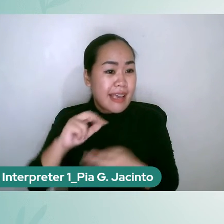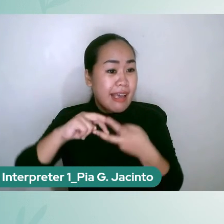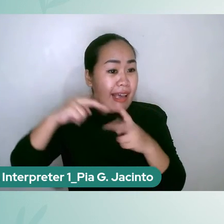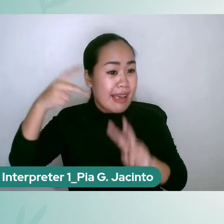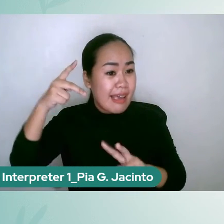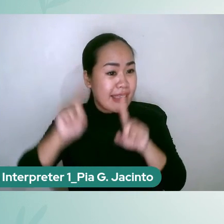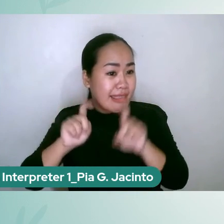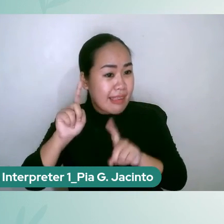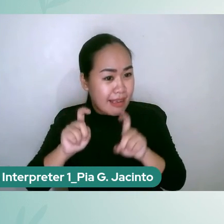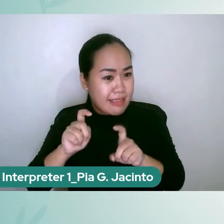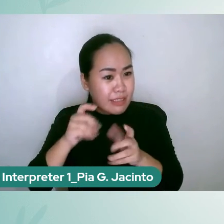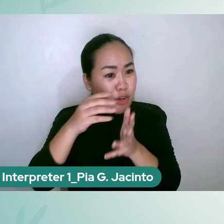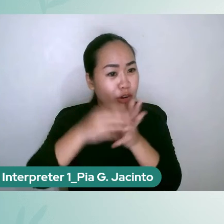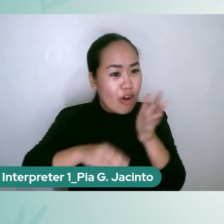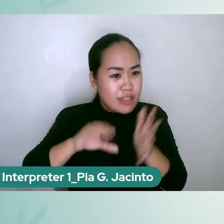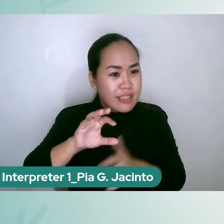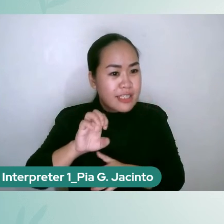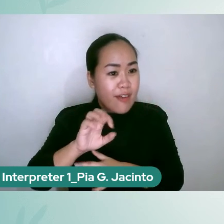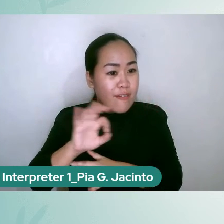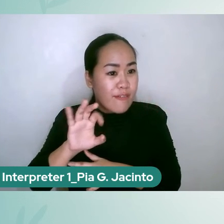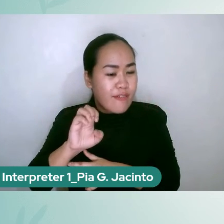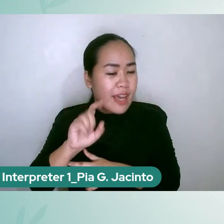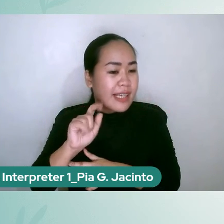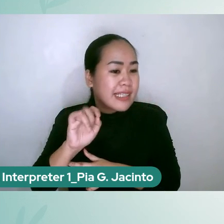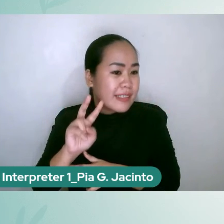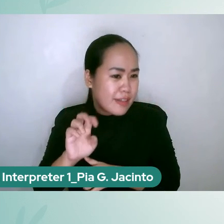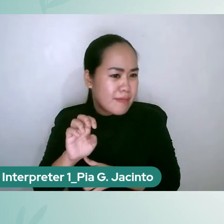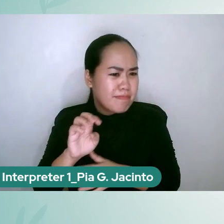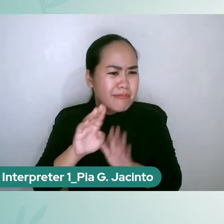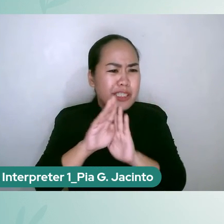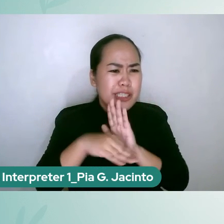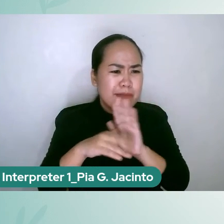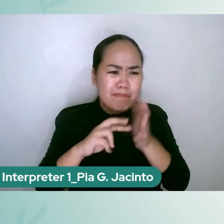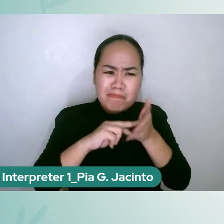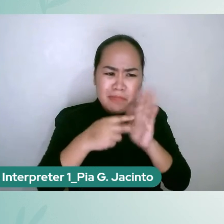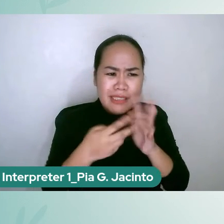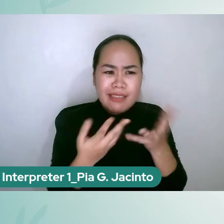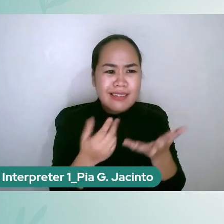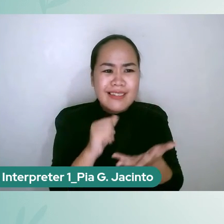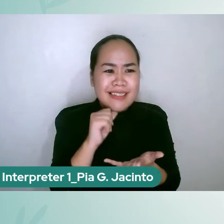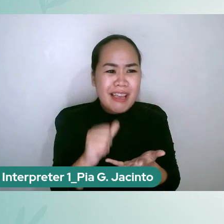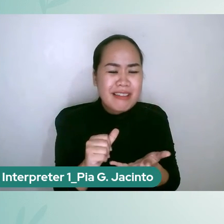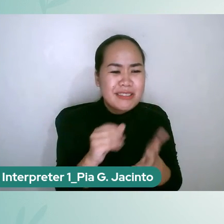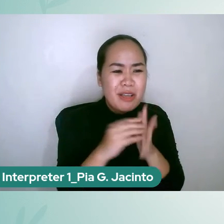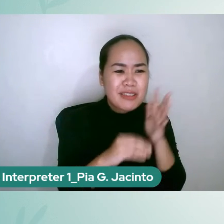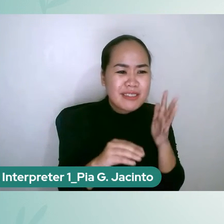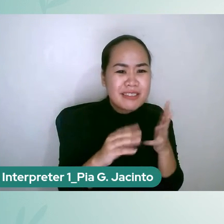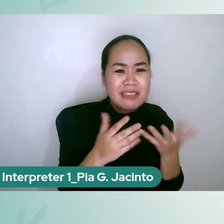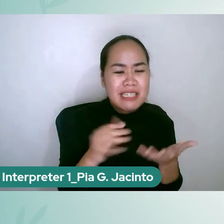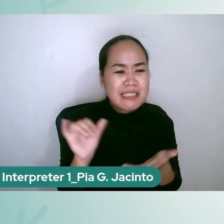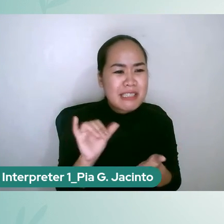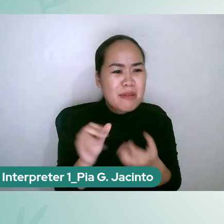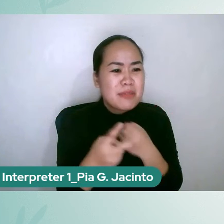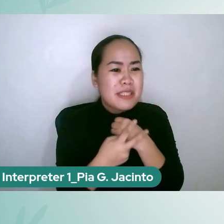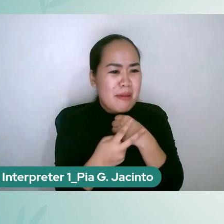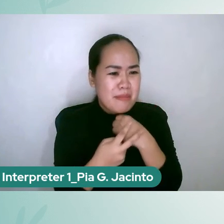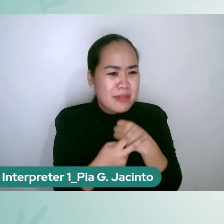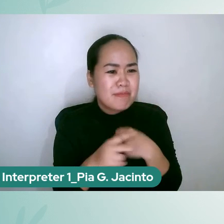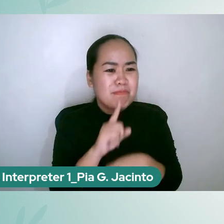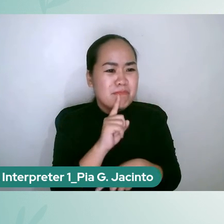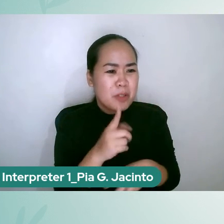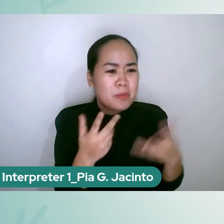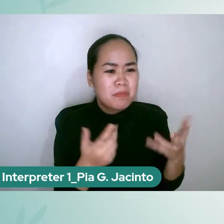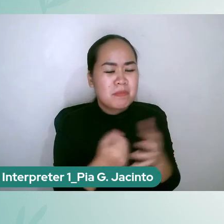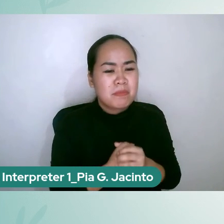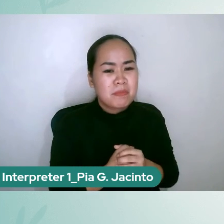have given evidence that it's not only cost effective, it is cost saving as well. So